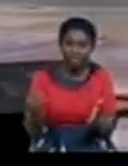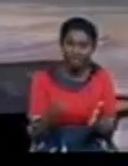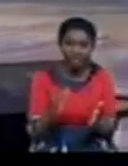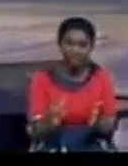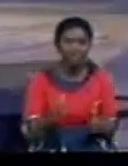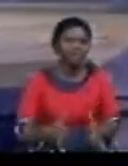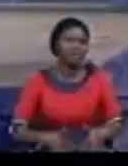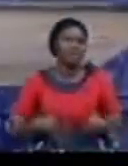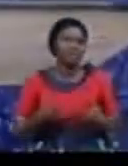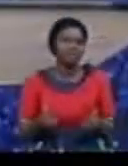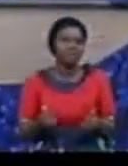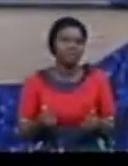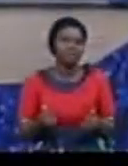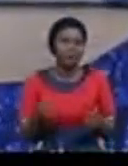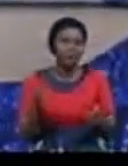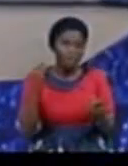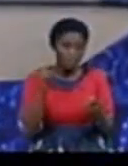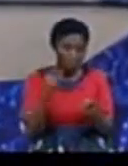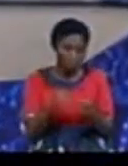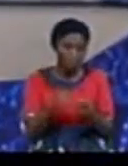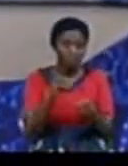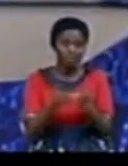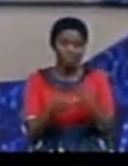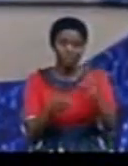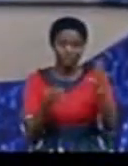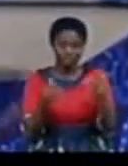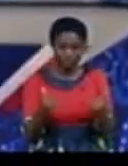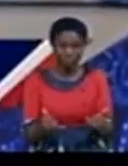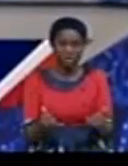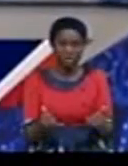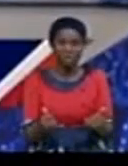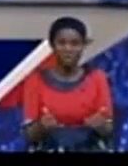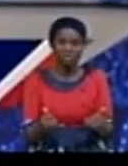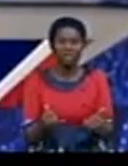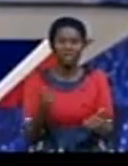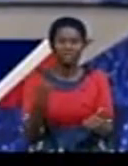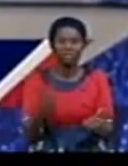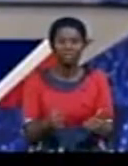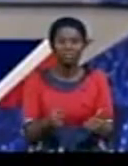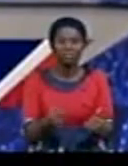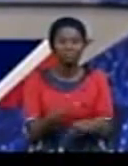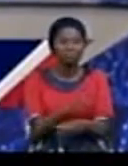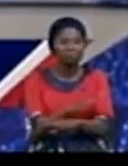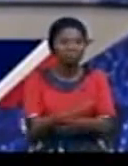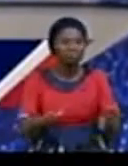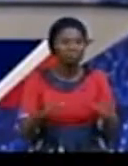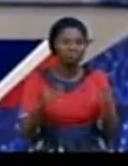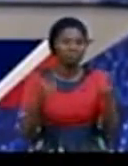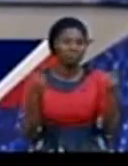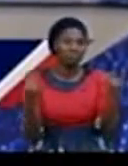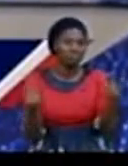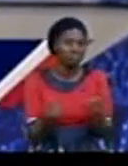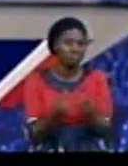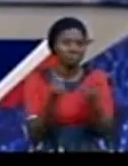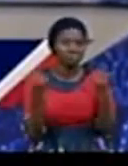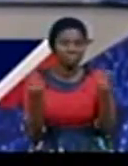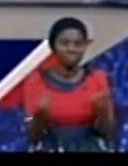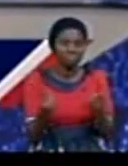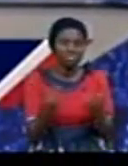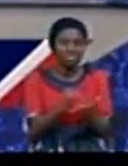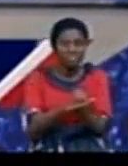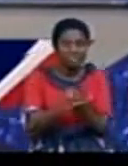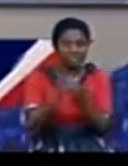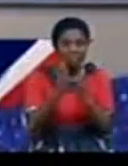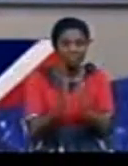point number two, we're looking at the sinless sanctifier of all saints. Look